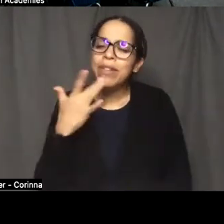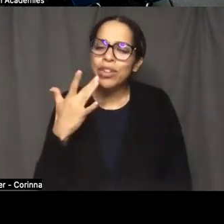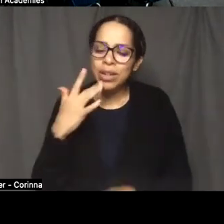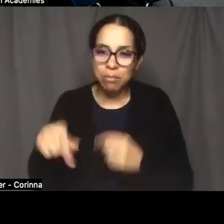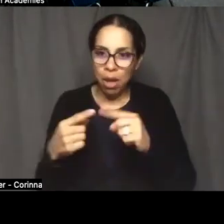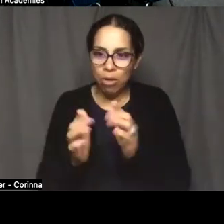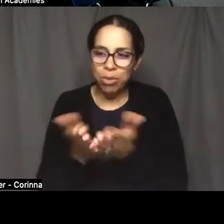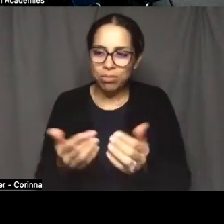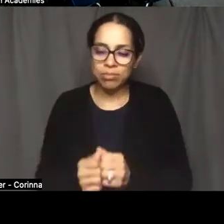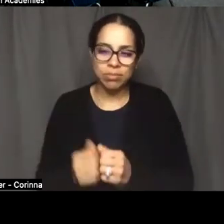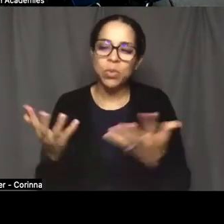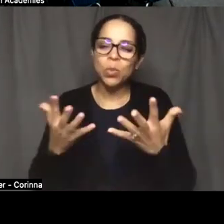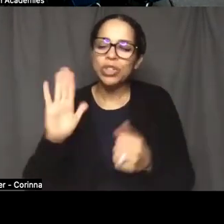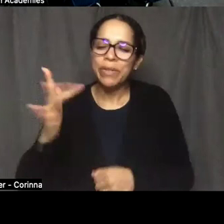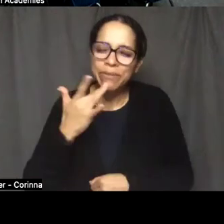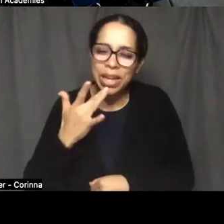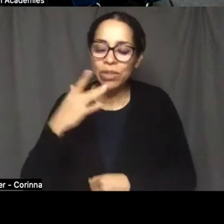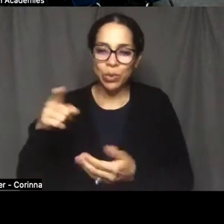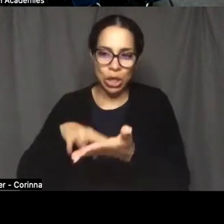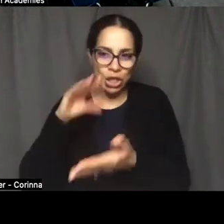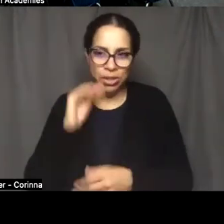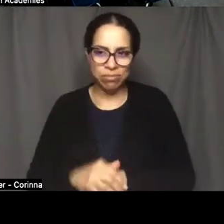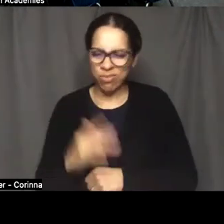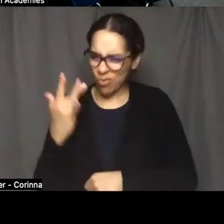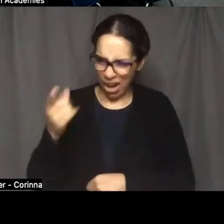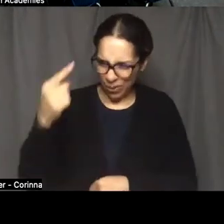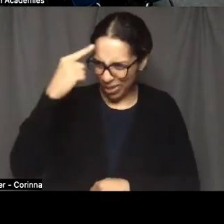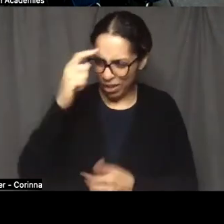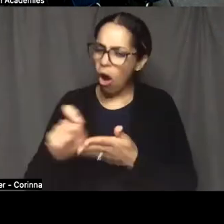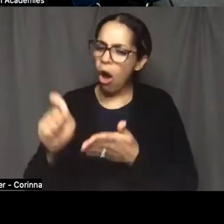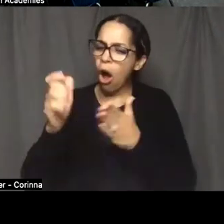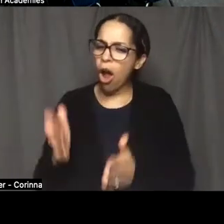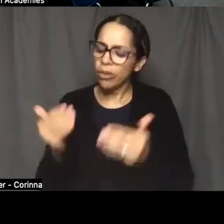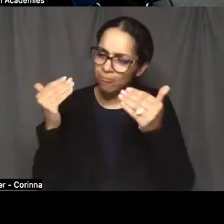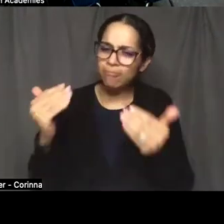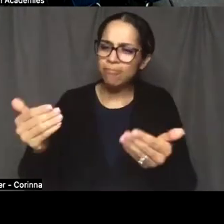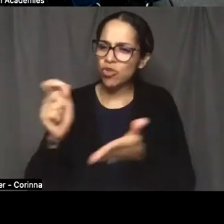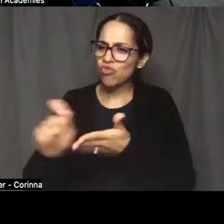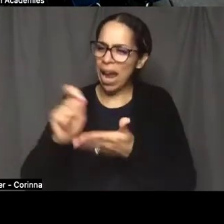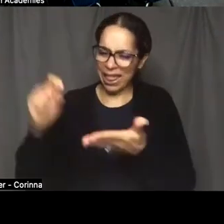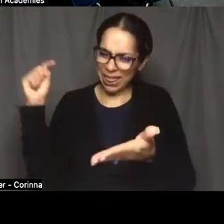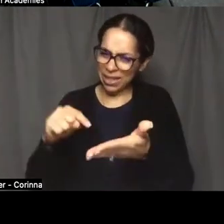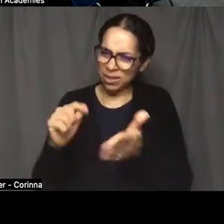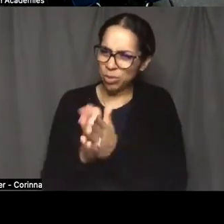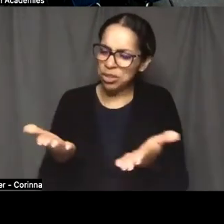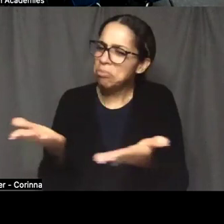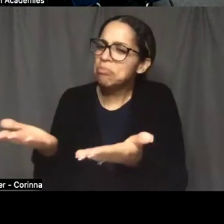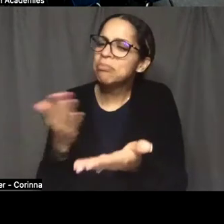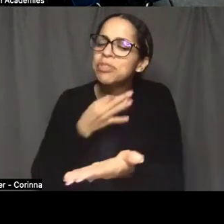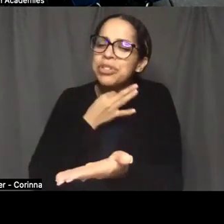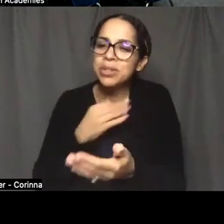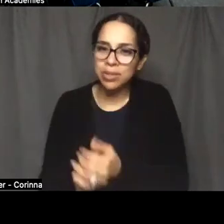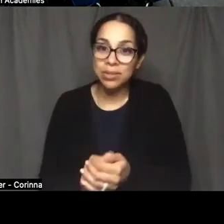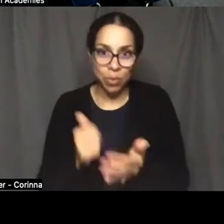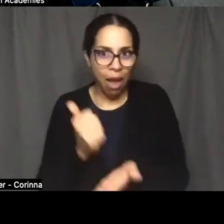learned? Why do you think the author wrote this book? Just like really encourage them to be curious about what they're reading and to